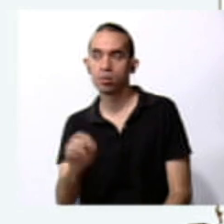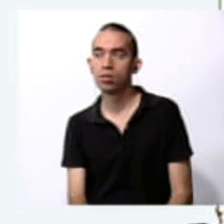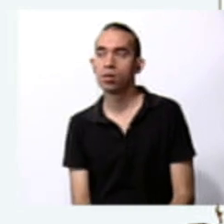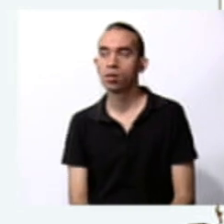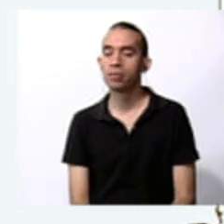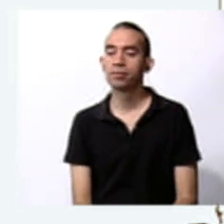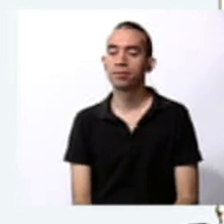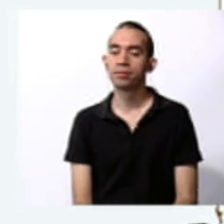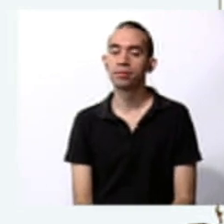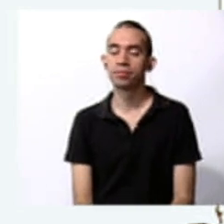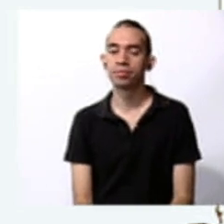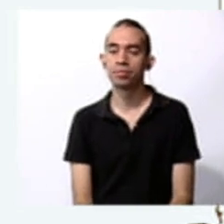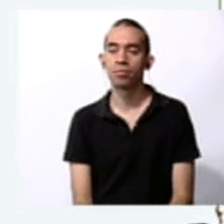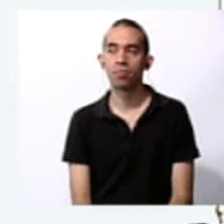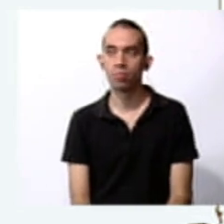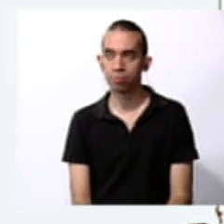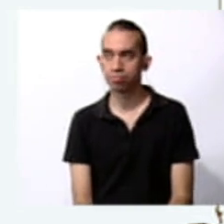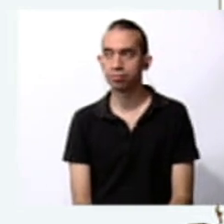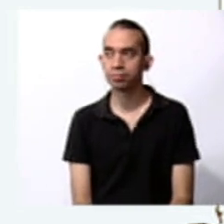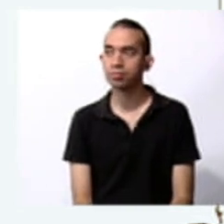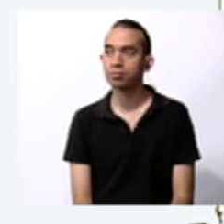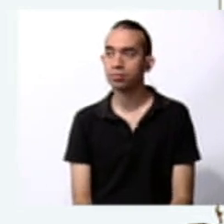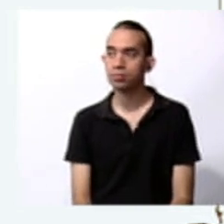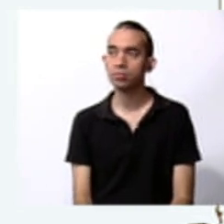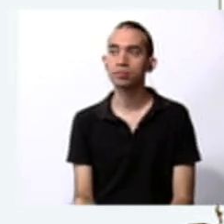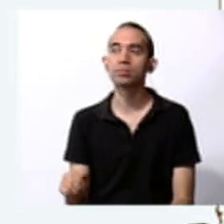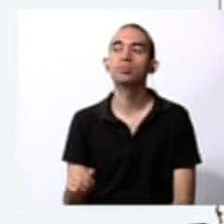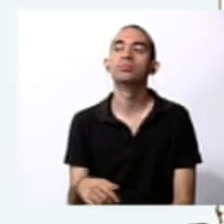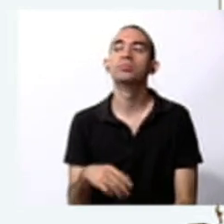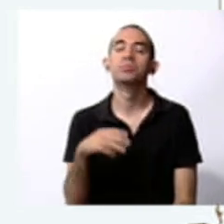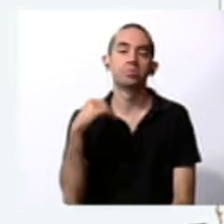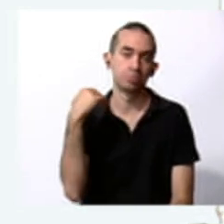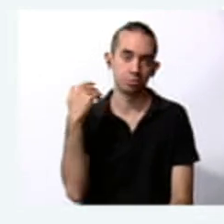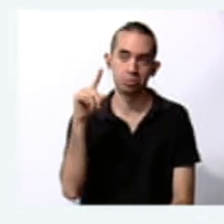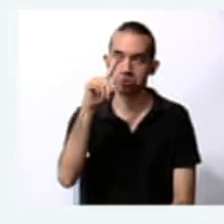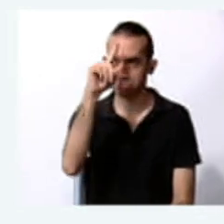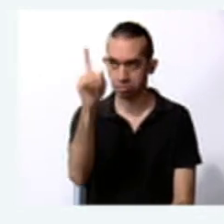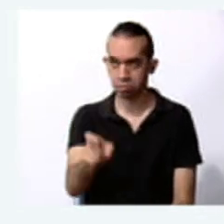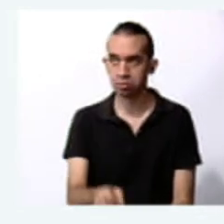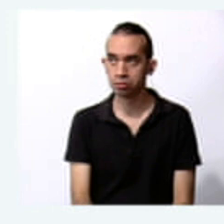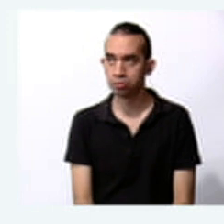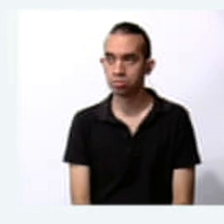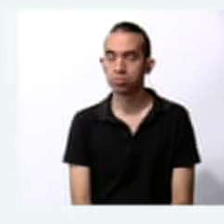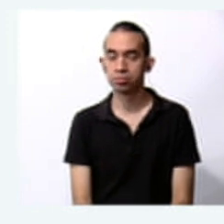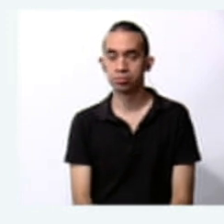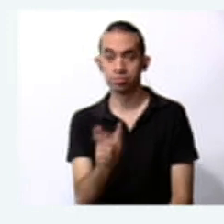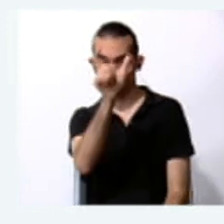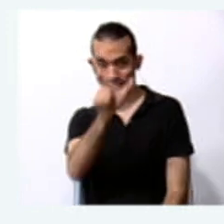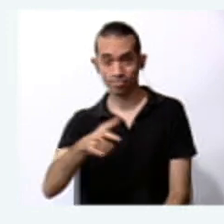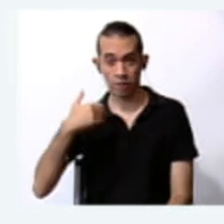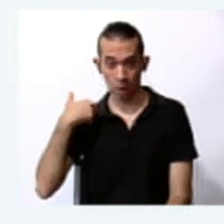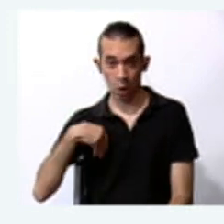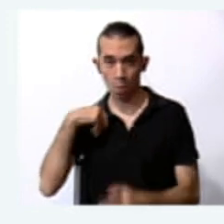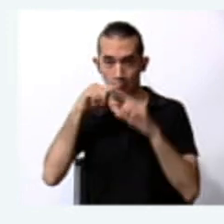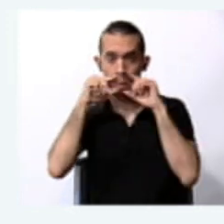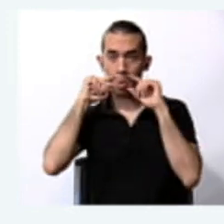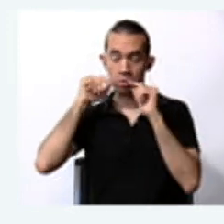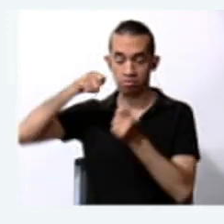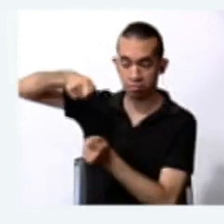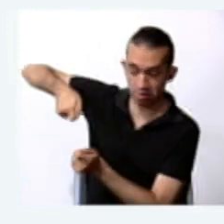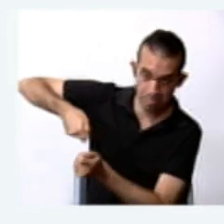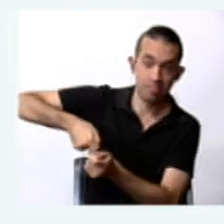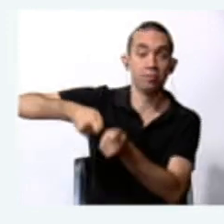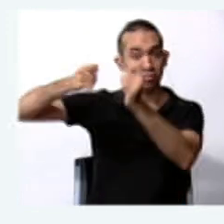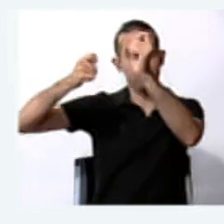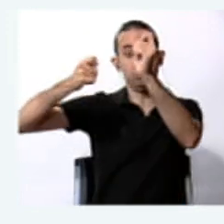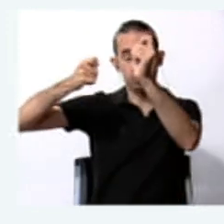Nice job. Now we have question number three. Here we go. What actions does the farmer